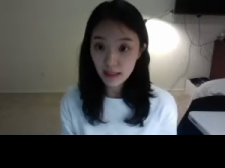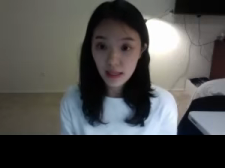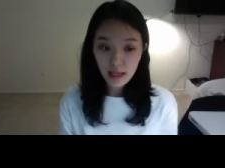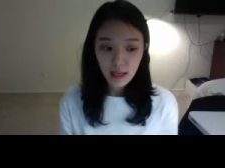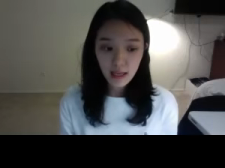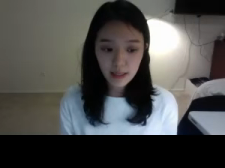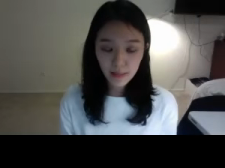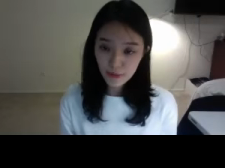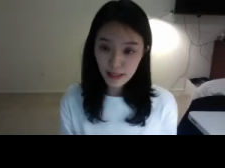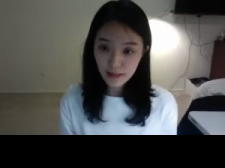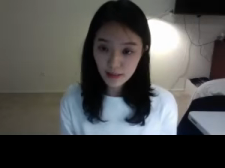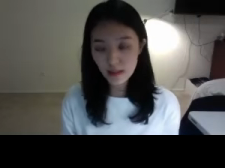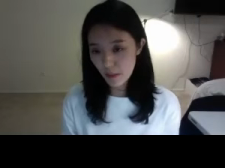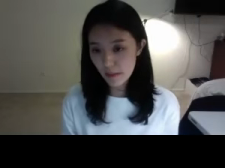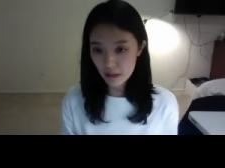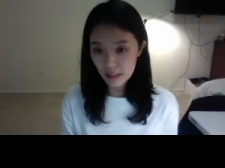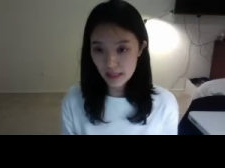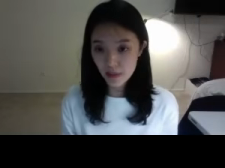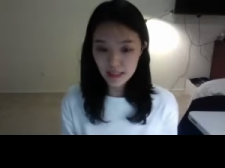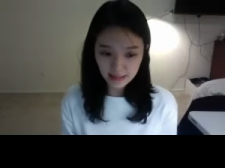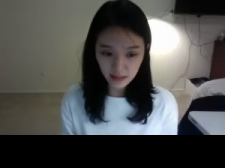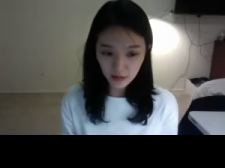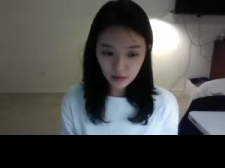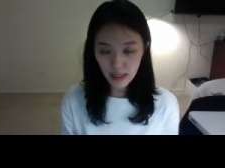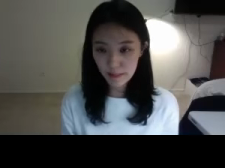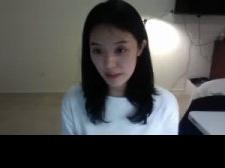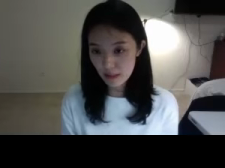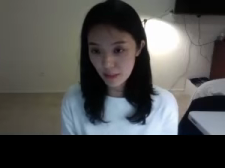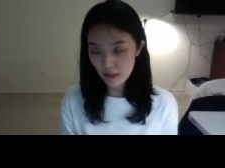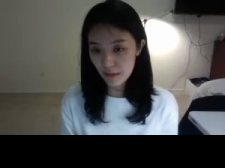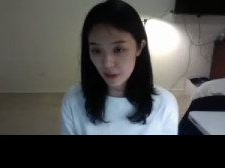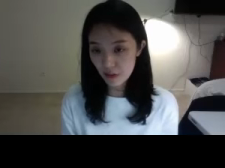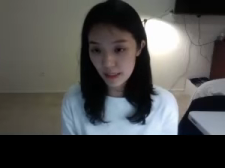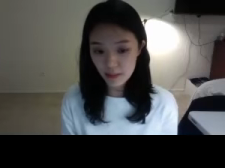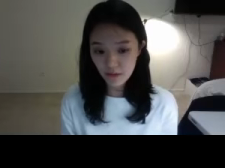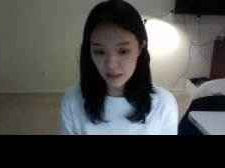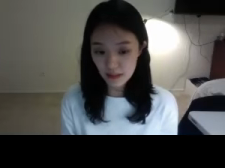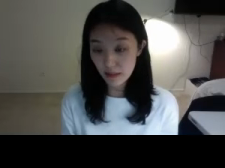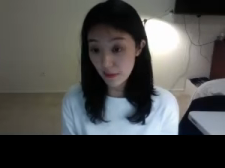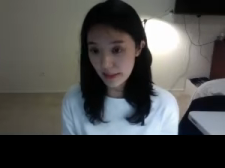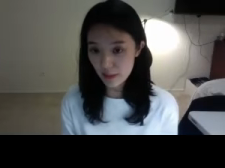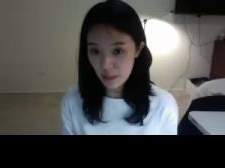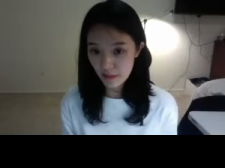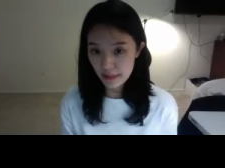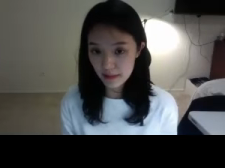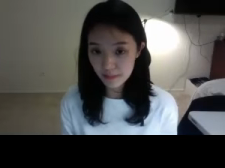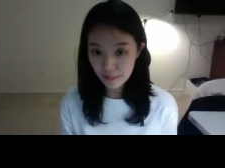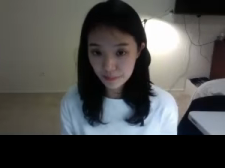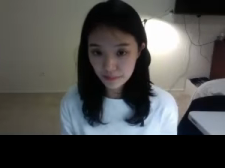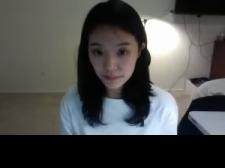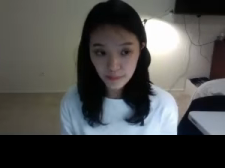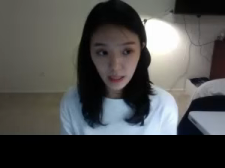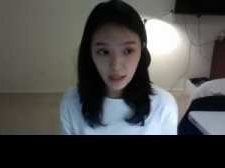data. And in both cases, the experimental task was identical, and participants read 2 types of RCs at varying speech